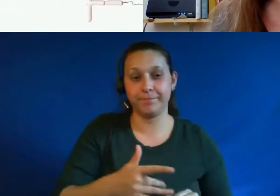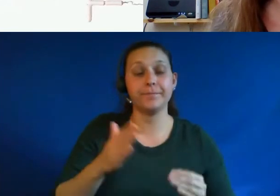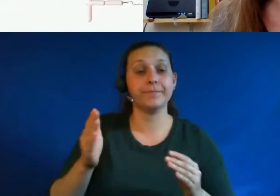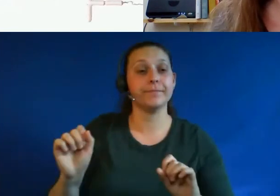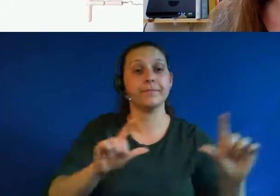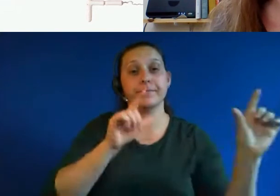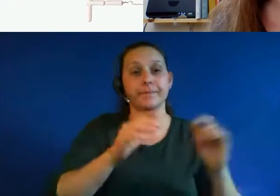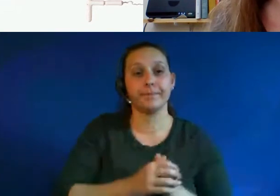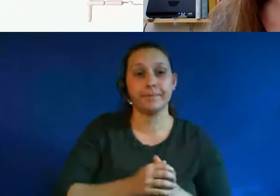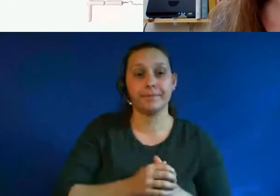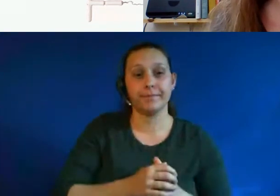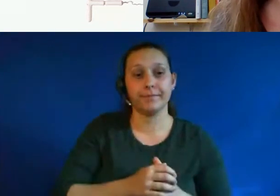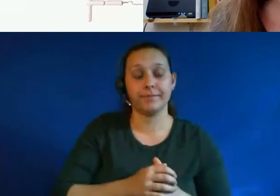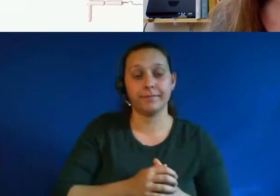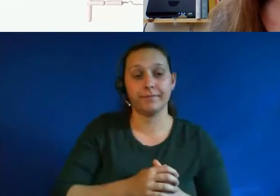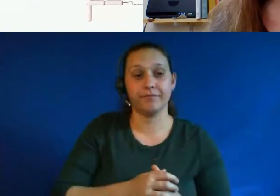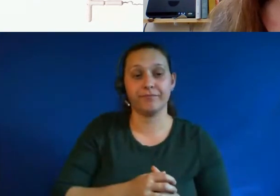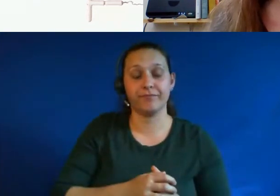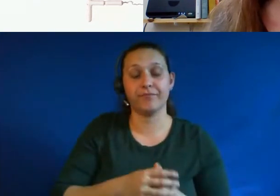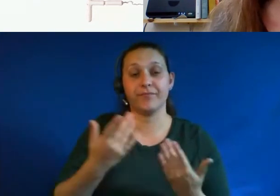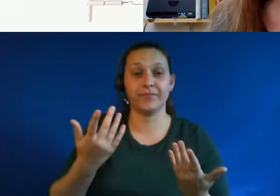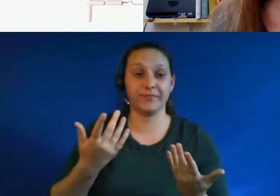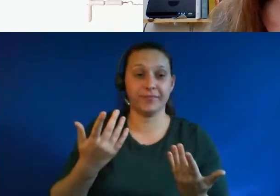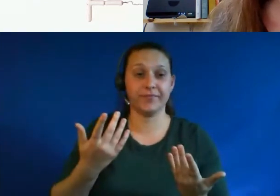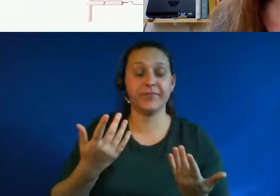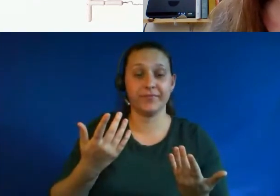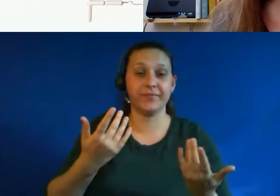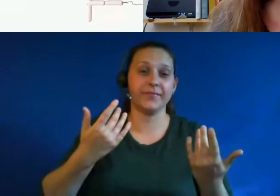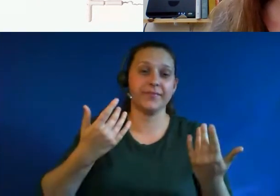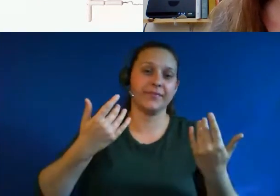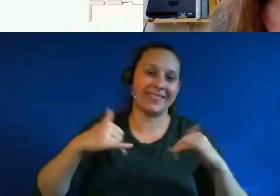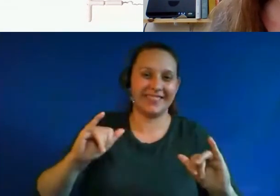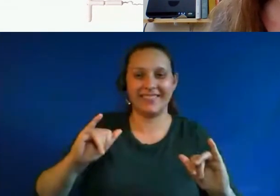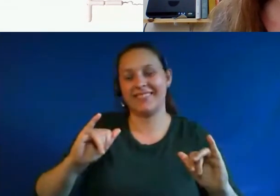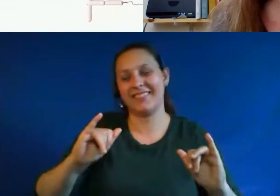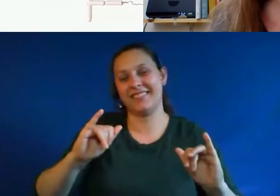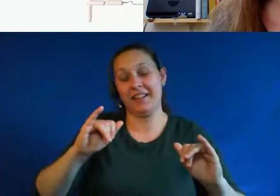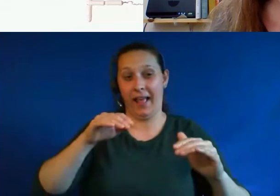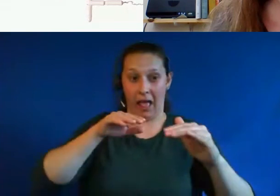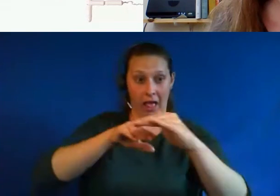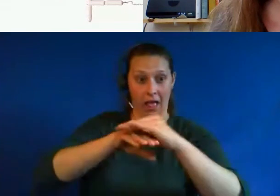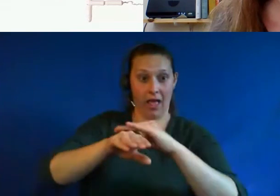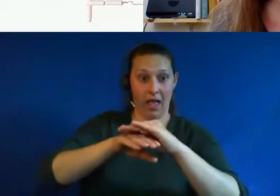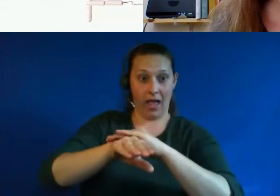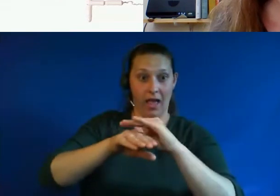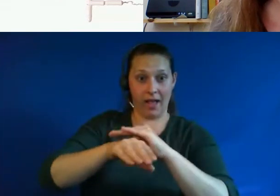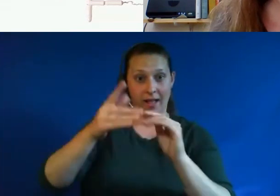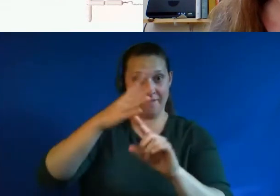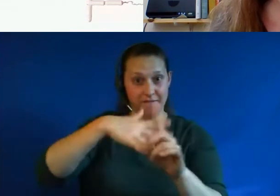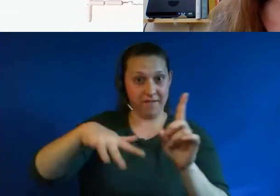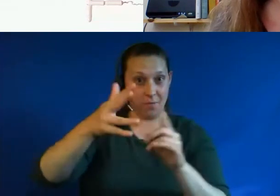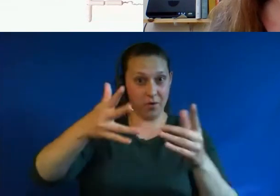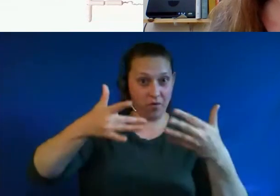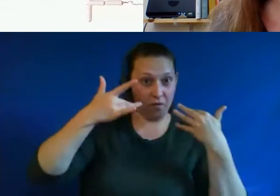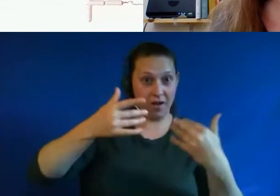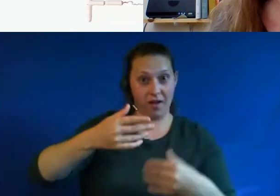The reality is that there is still inequitable access to environmentally friendly, high